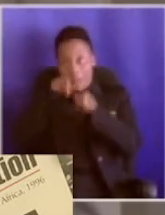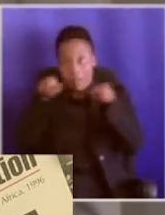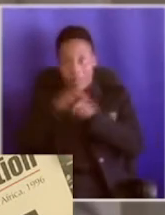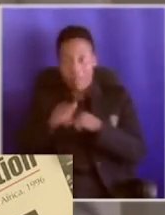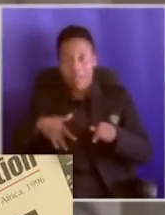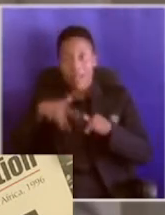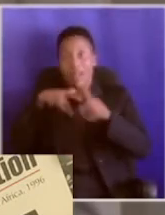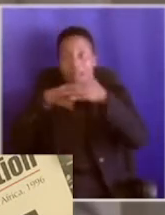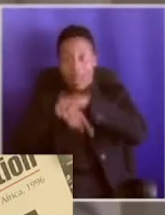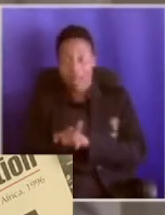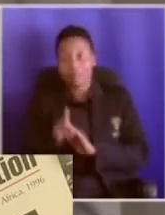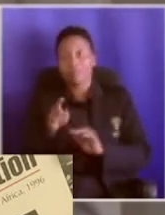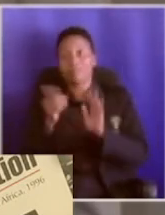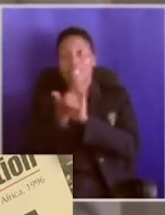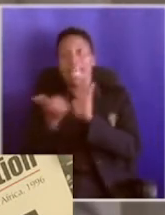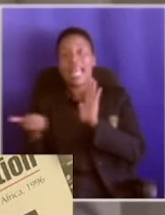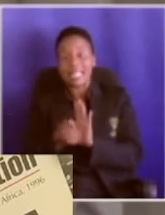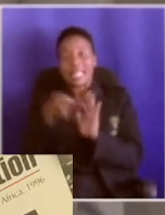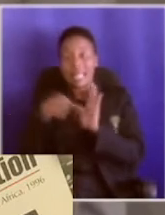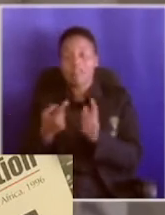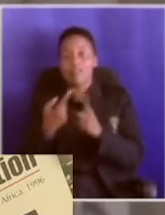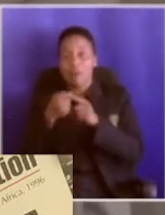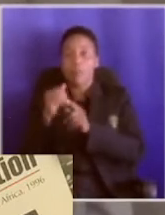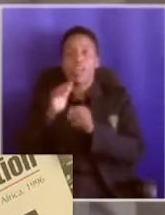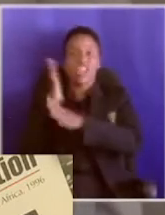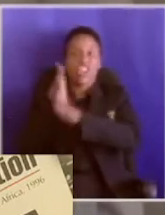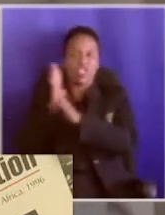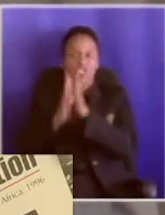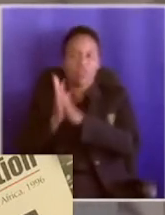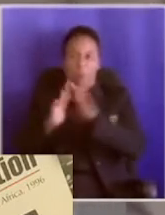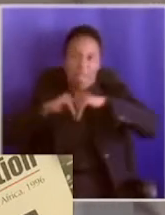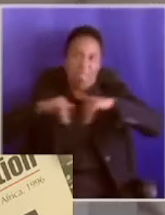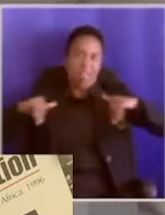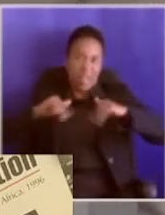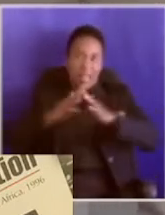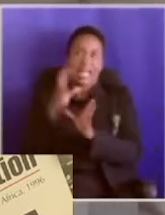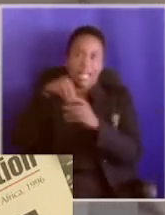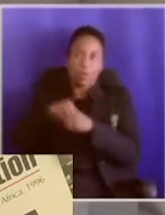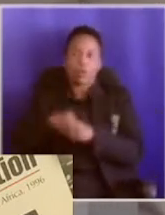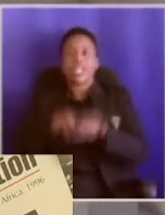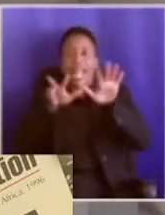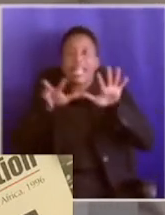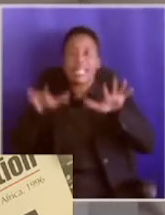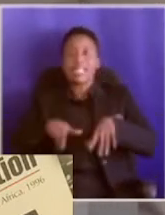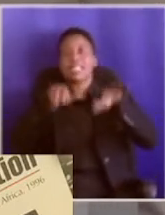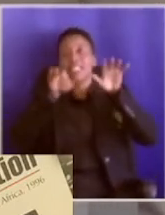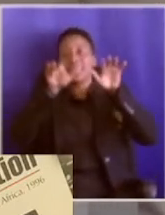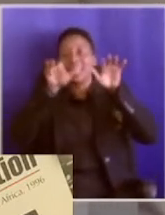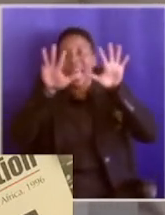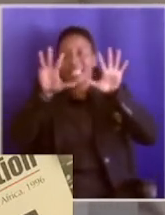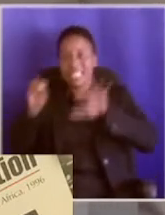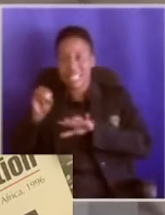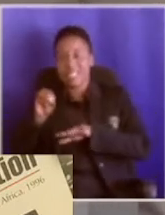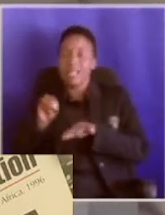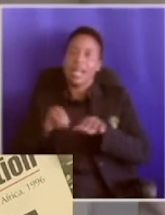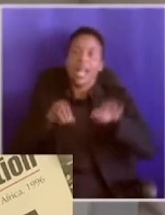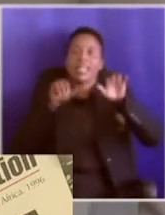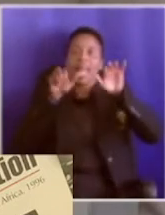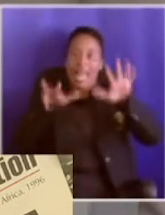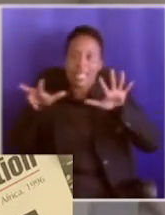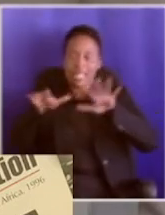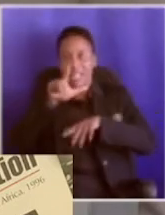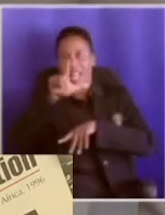a history of race-based dispossession that includes the 1897 Zululand Annexation Act in